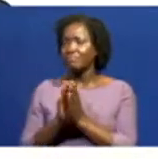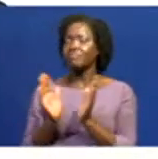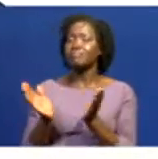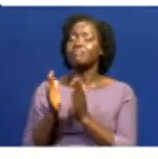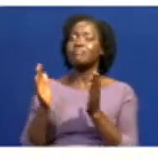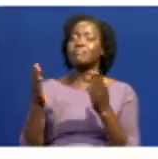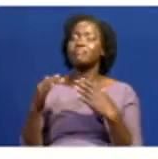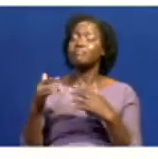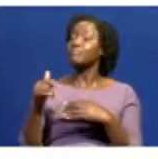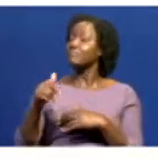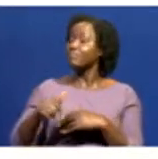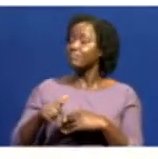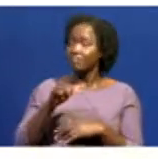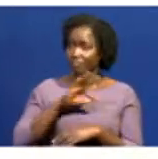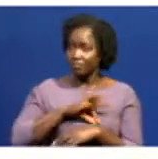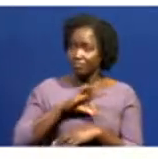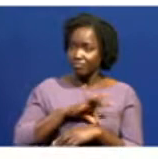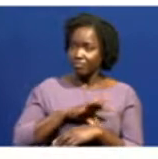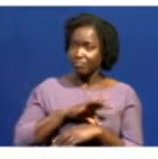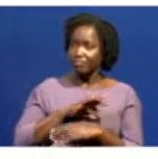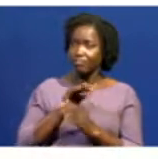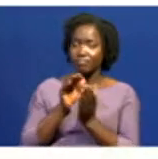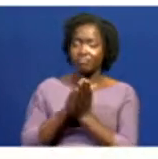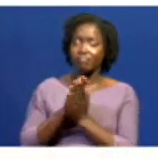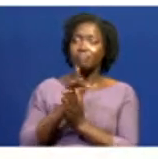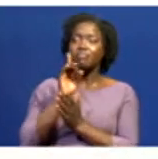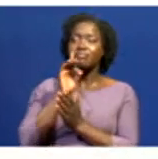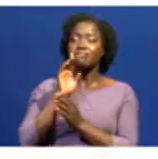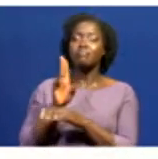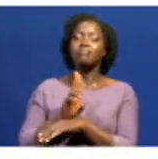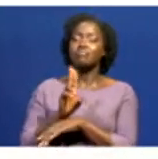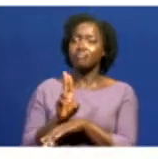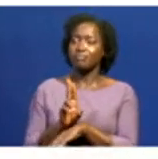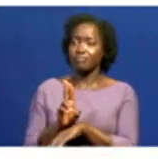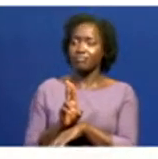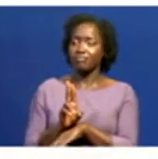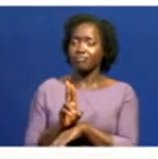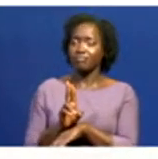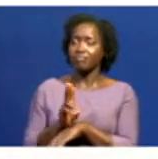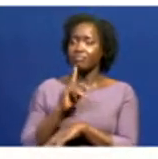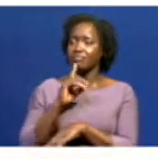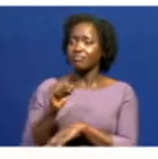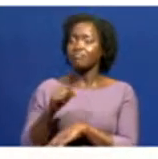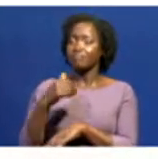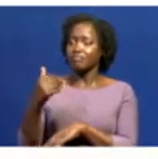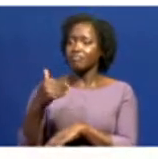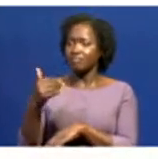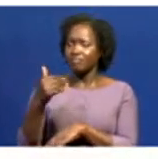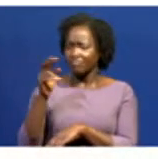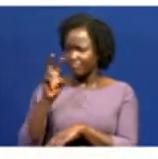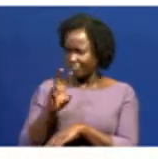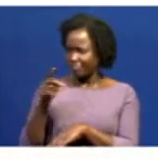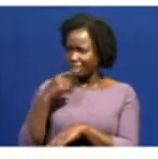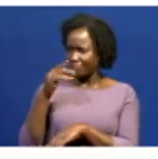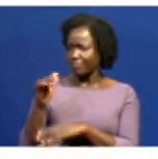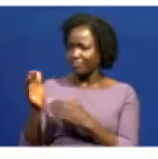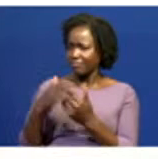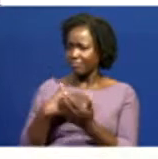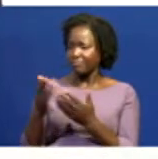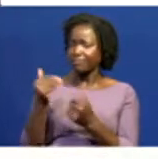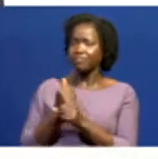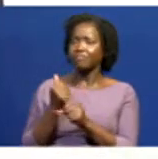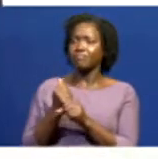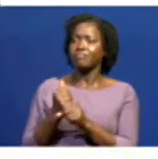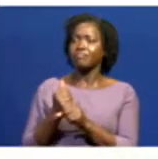that today's income should be saved for tomorrow's pension. Yes. So you should always look at it and say, whatever you're doing, even